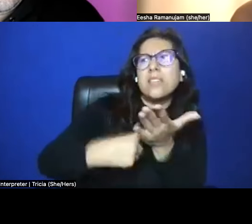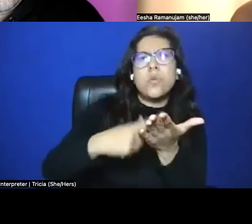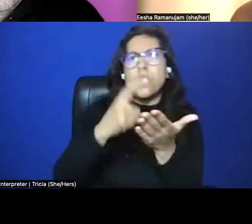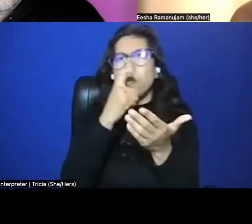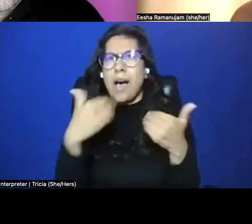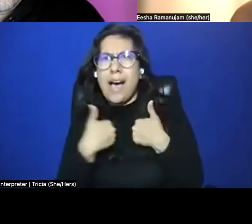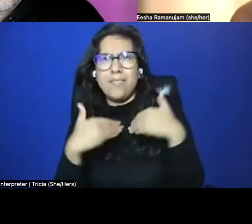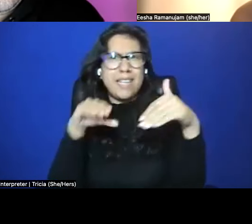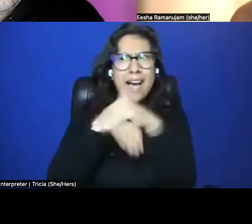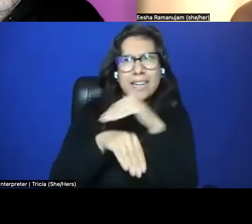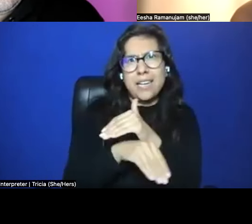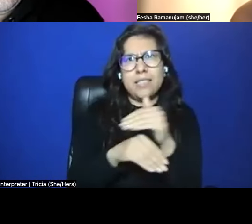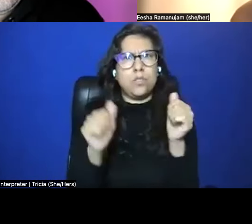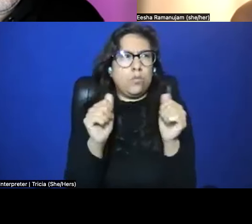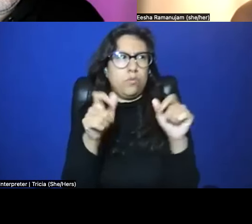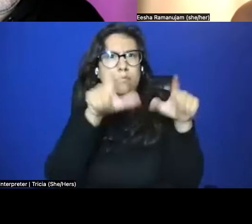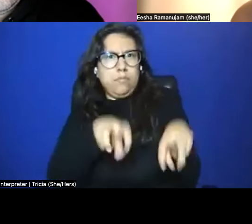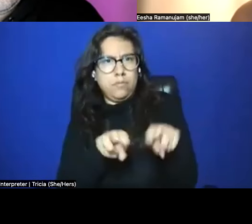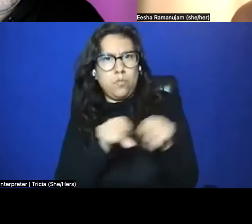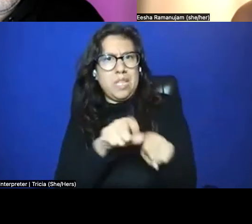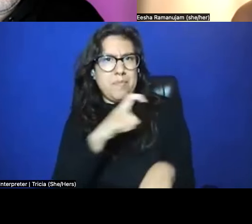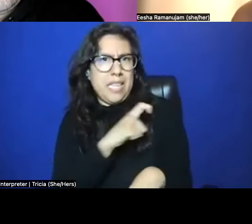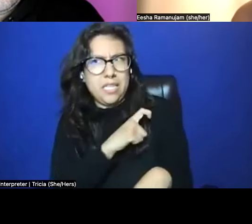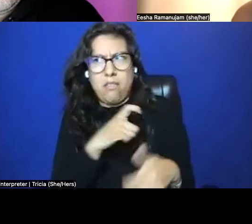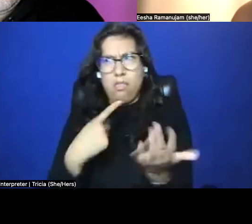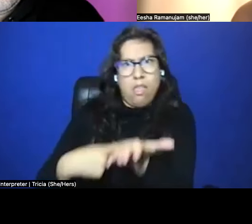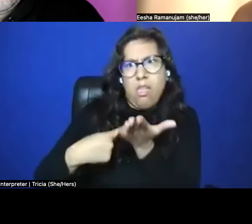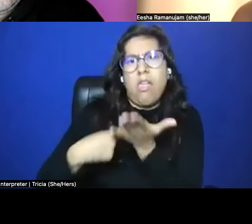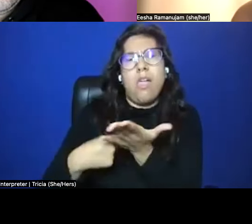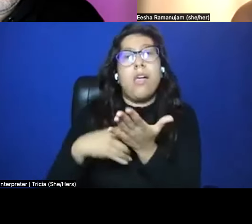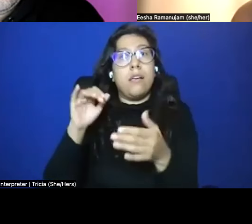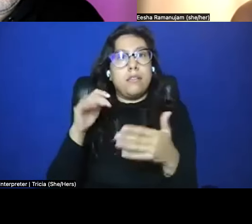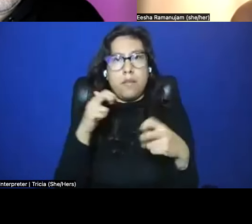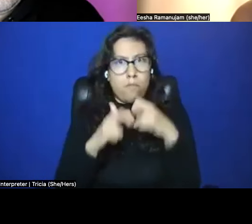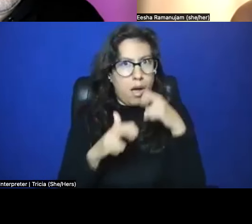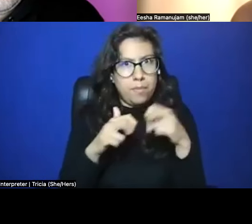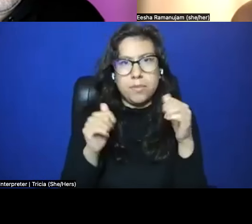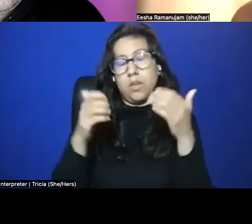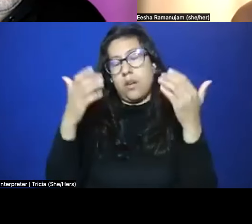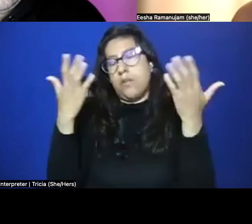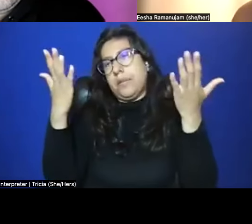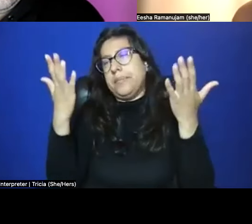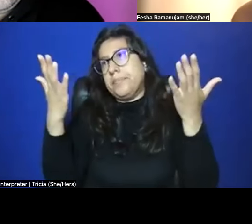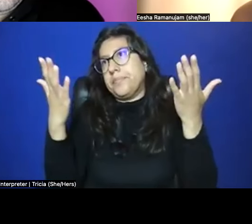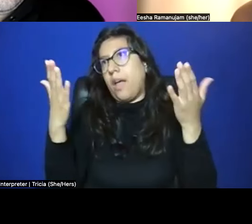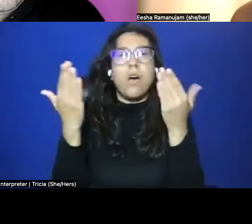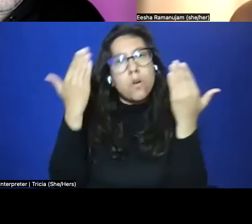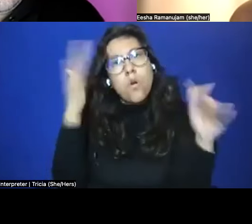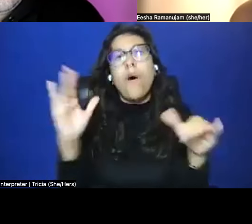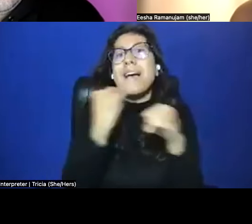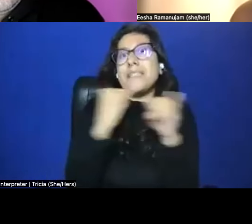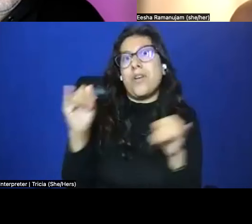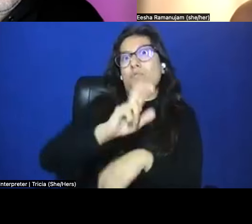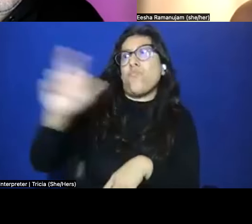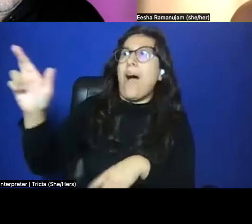via ride-along. So the sort of problems between, I don't know, more independent right-wing media and